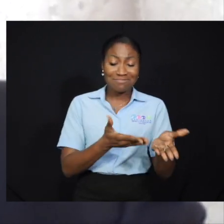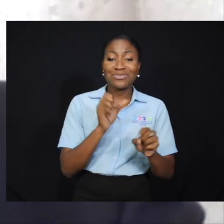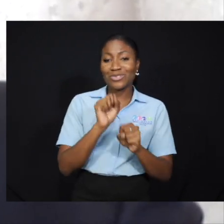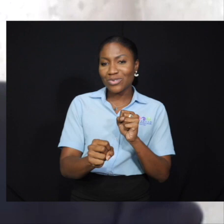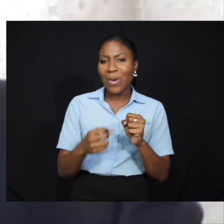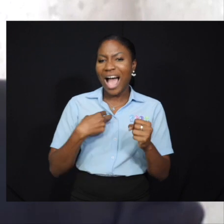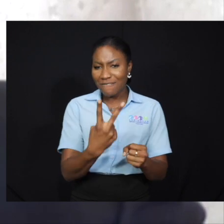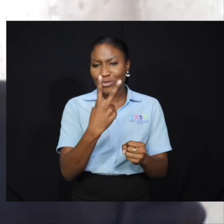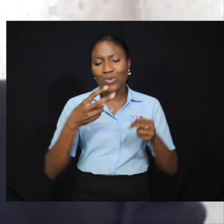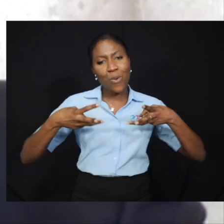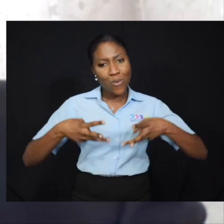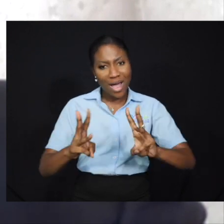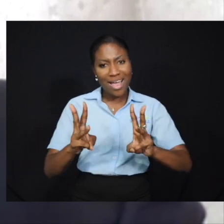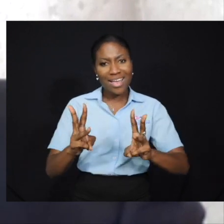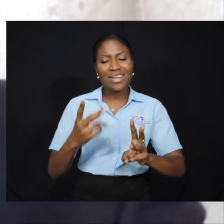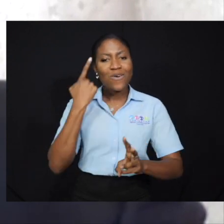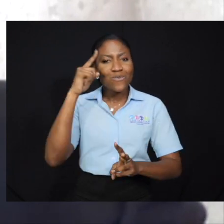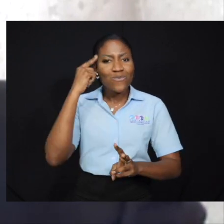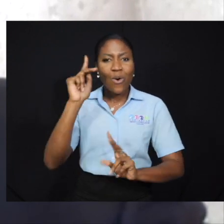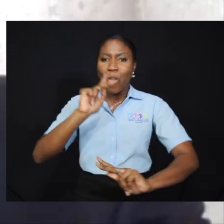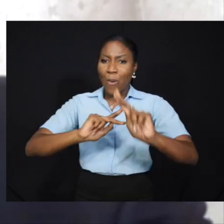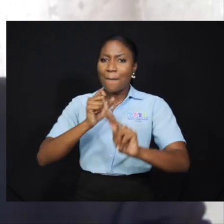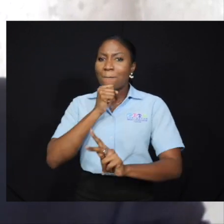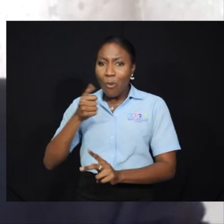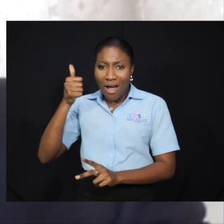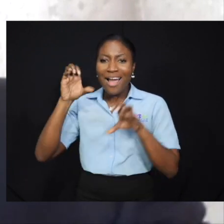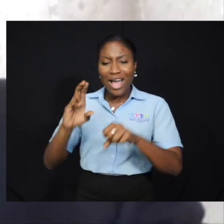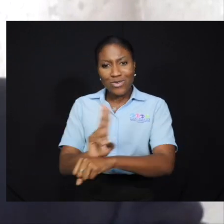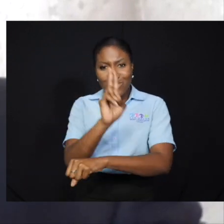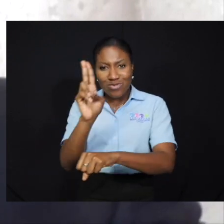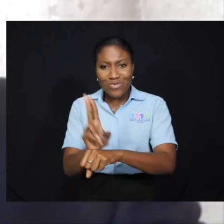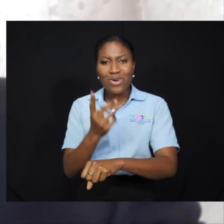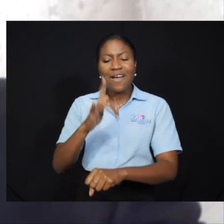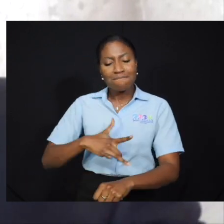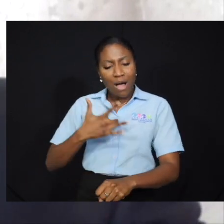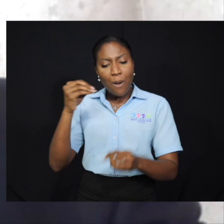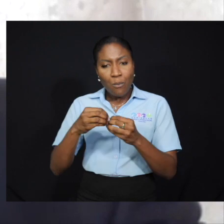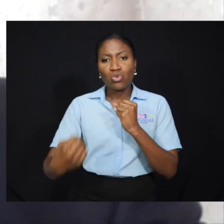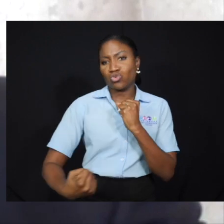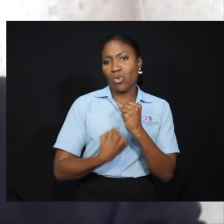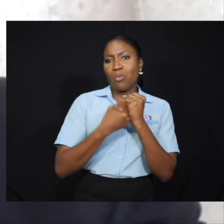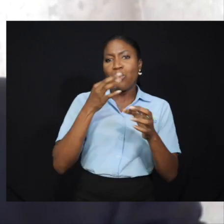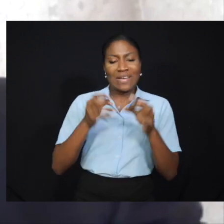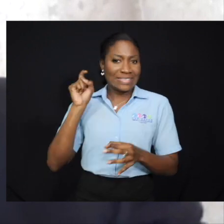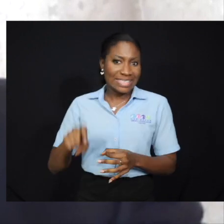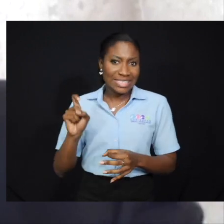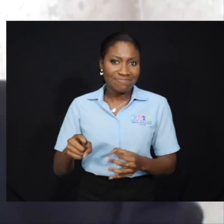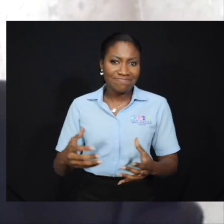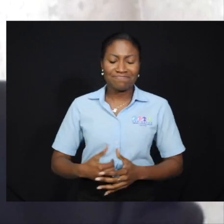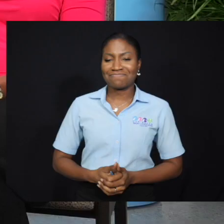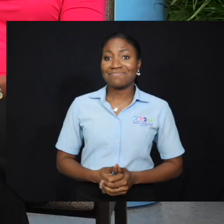two avenues or channels available to senior citizens to provide support for them on an ongoing